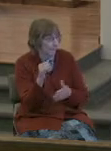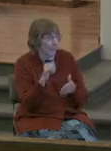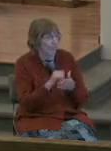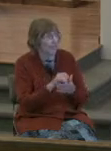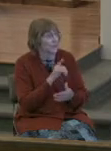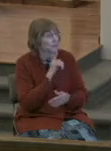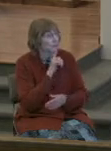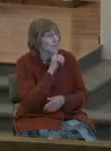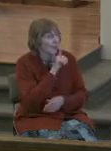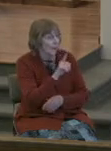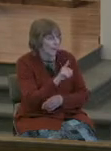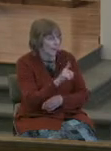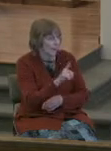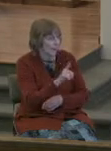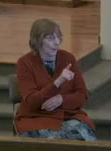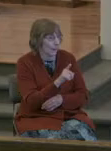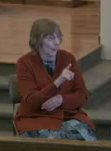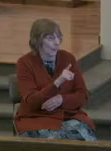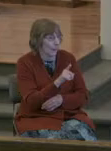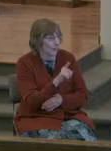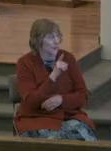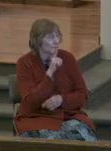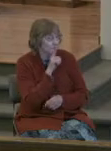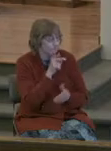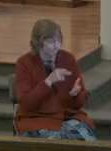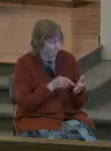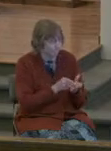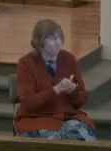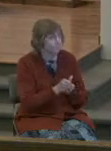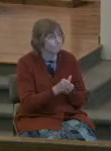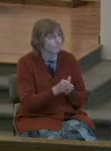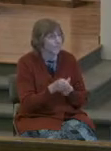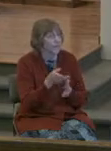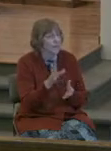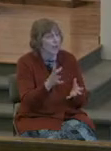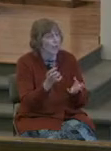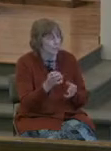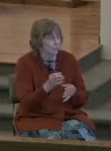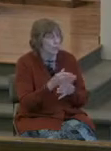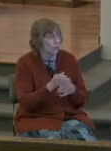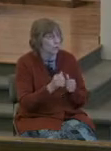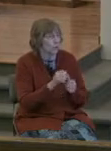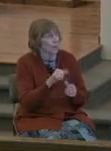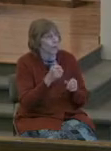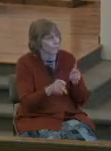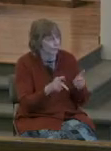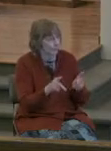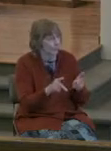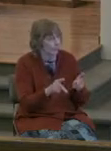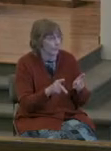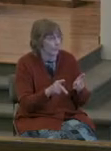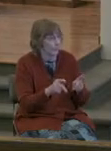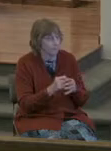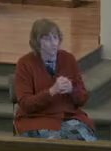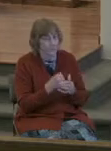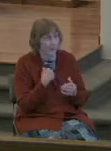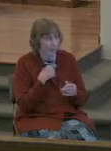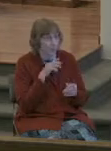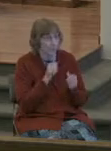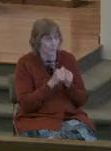real, that's genuine, that God wants you to share with other people. And I'm right there with you.